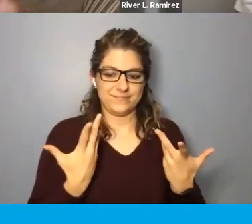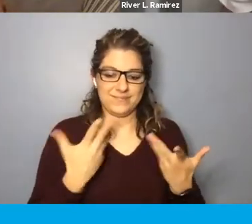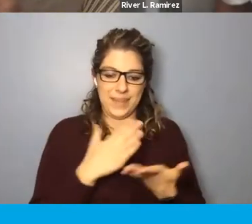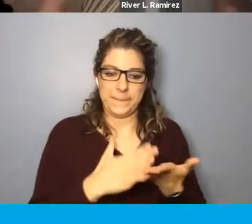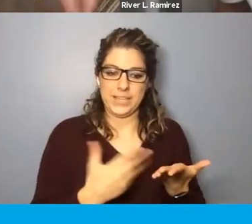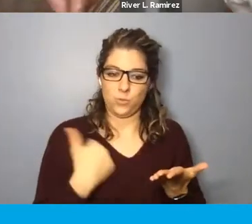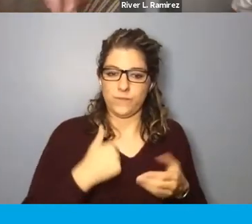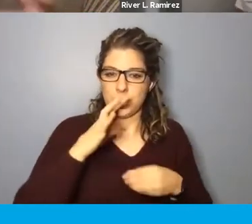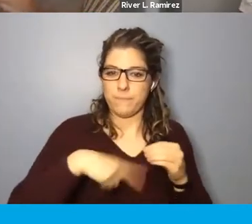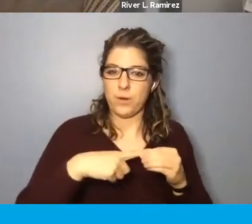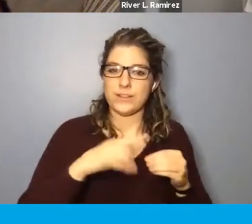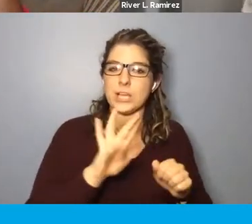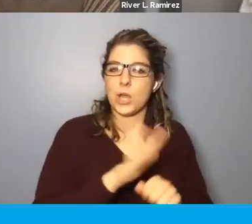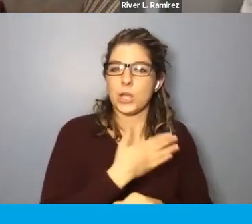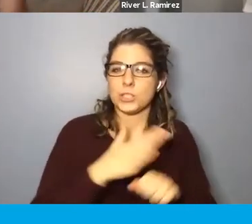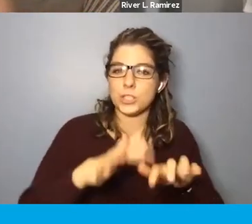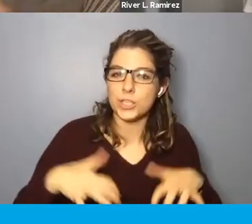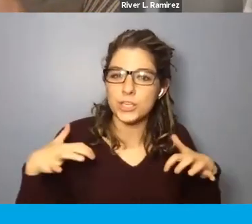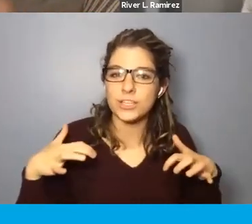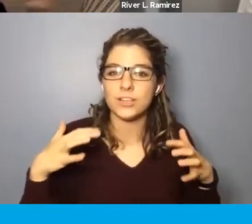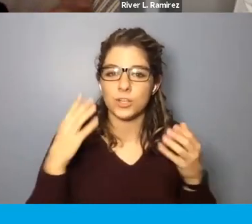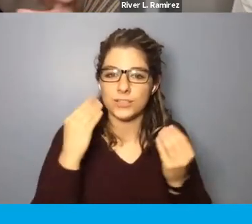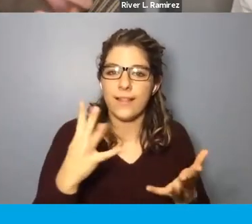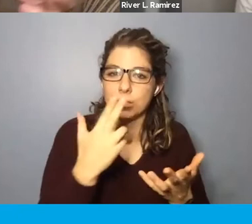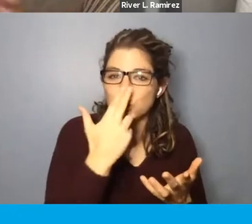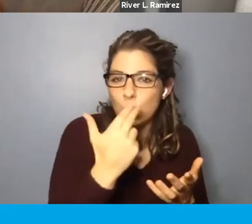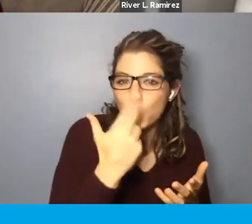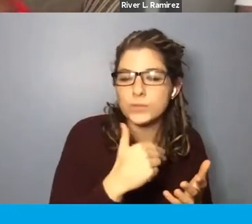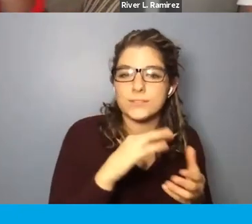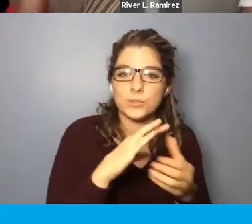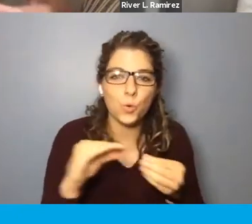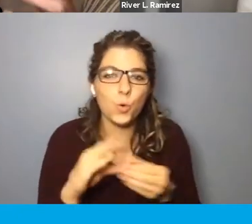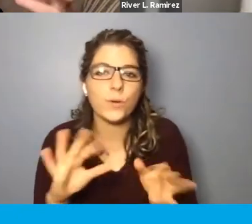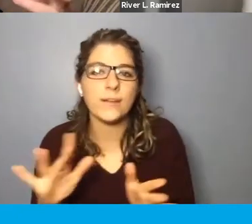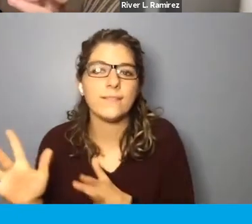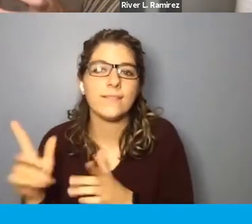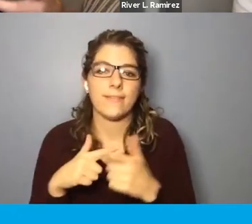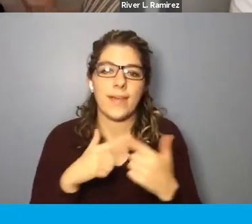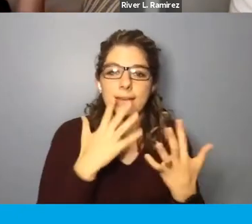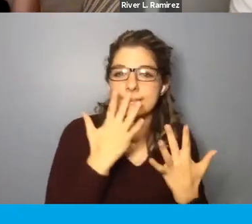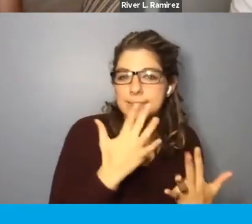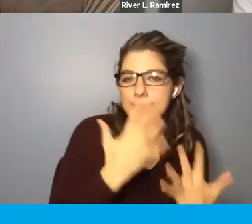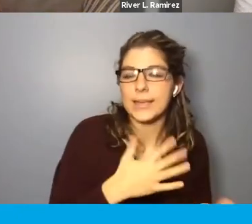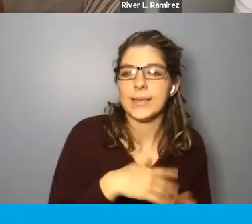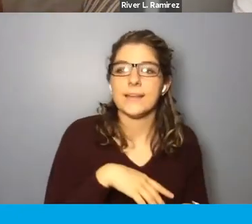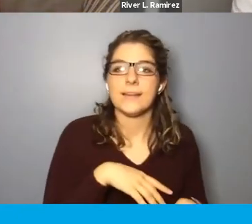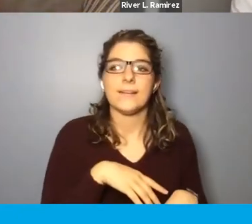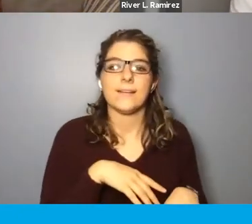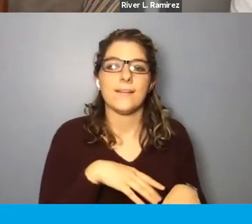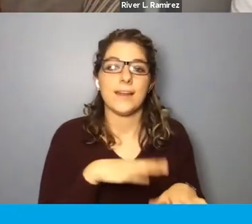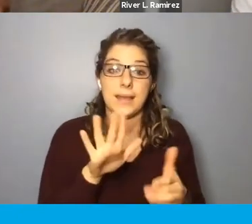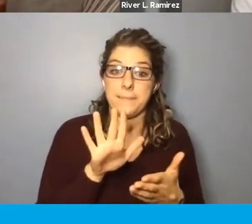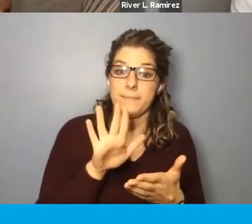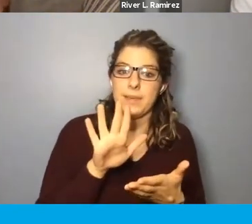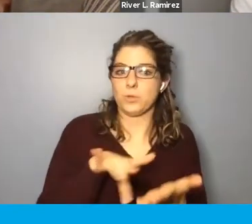we've talked about, it's like a concert format where you're like telling some jokes and stories in between, and then you're singing these songs, and then cut in between is